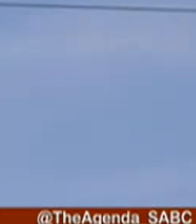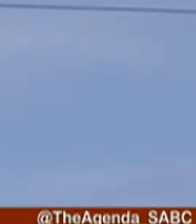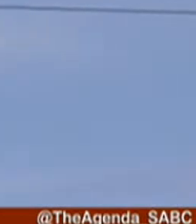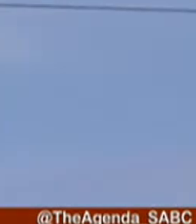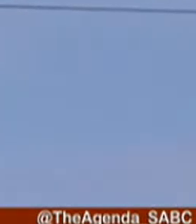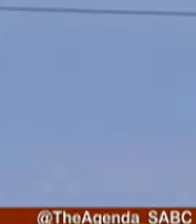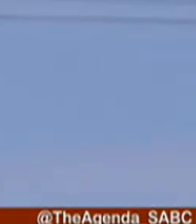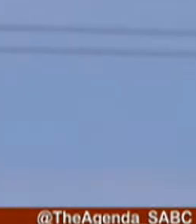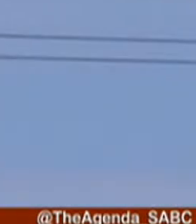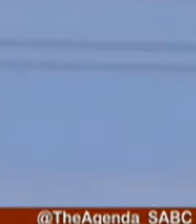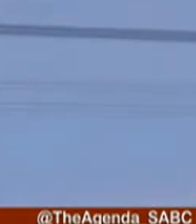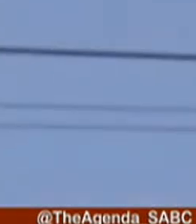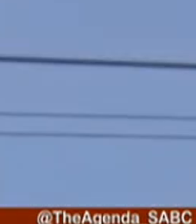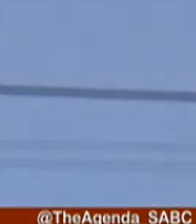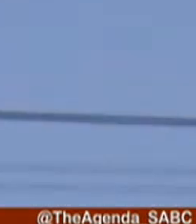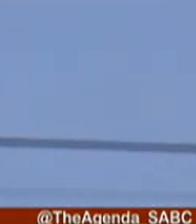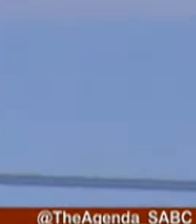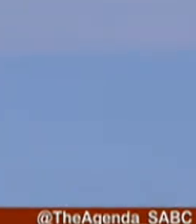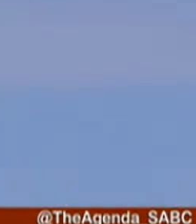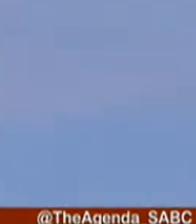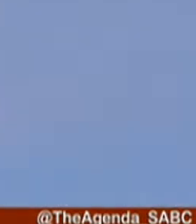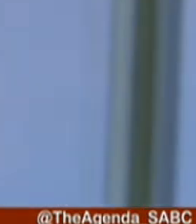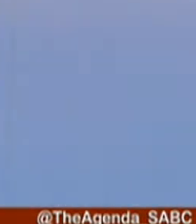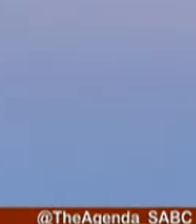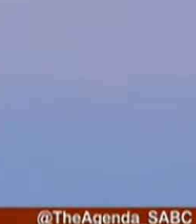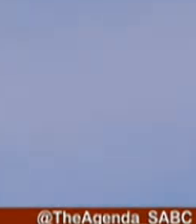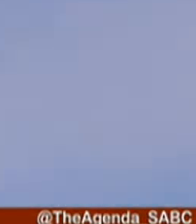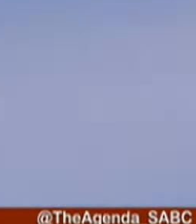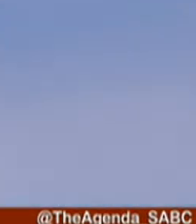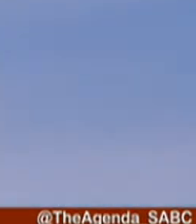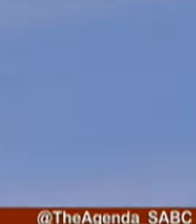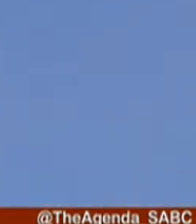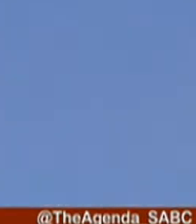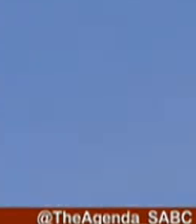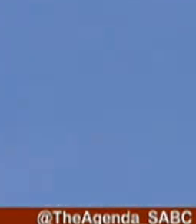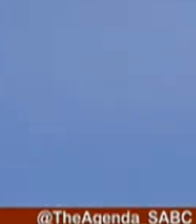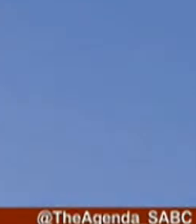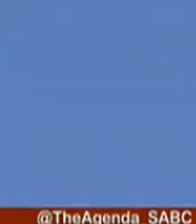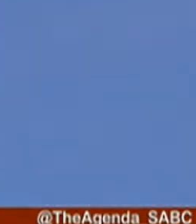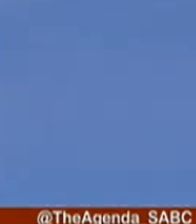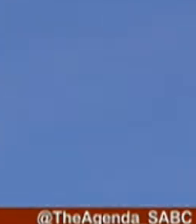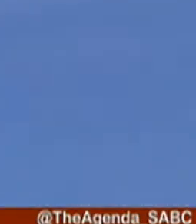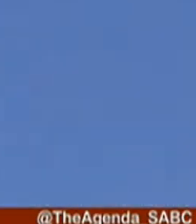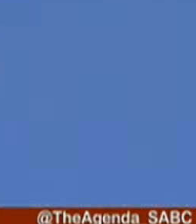Oh, you want to speak over the visuals? Yeah. Just approach him.